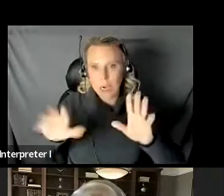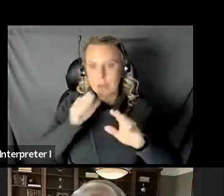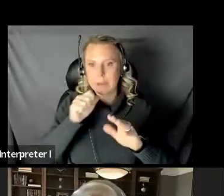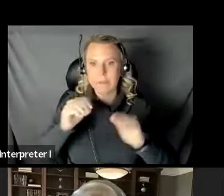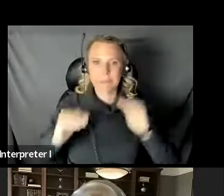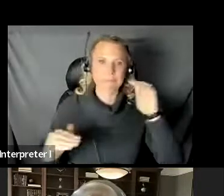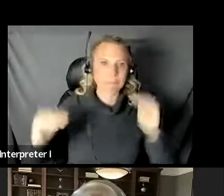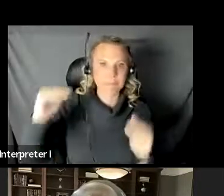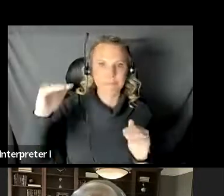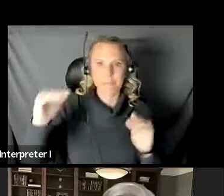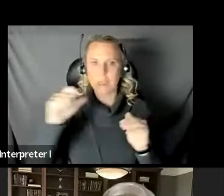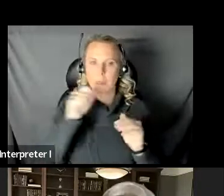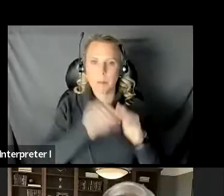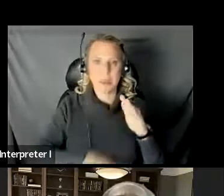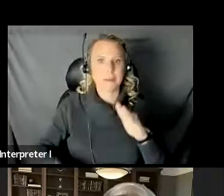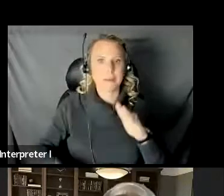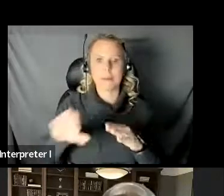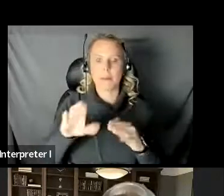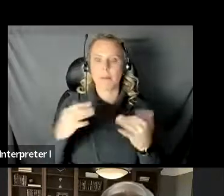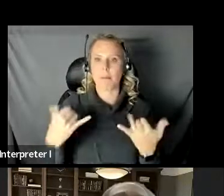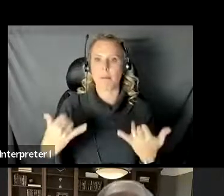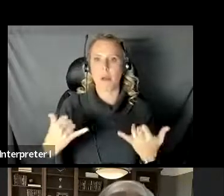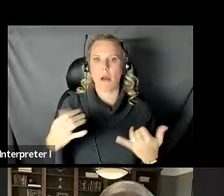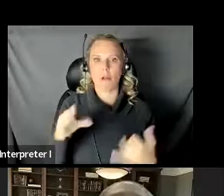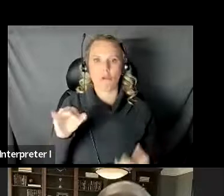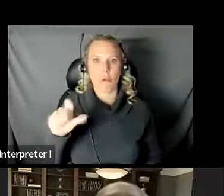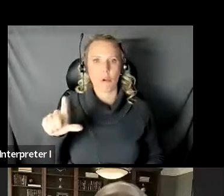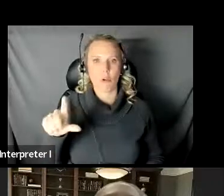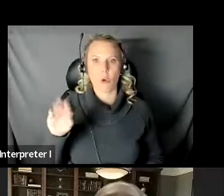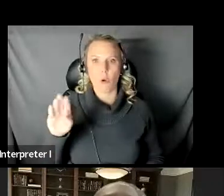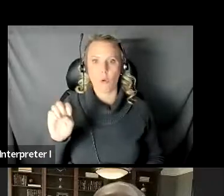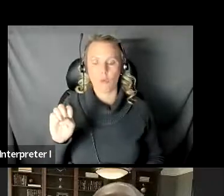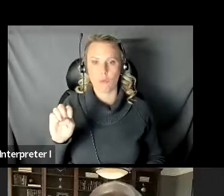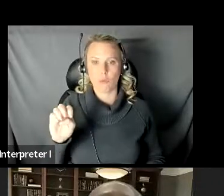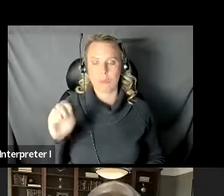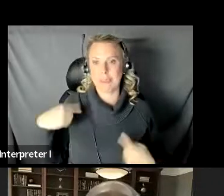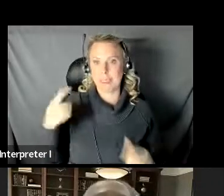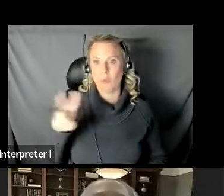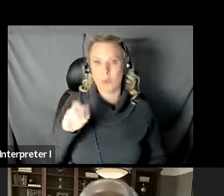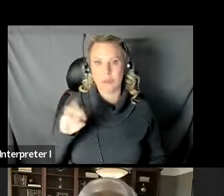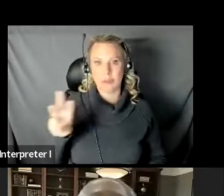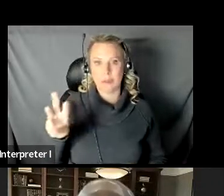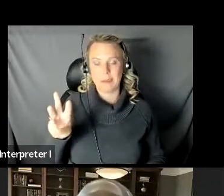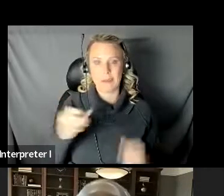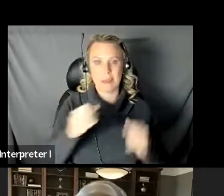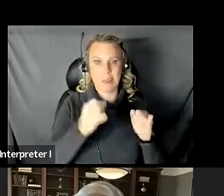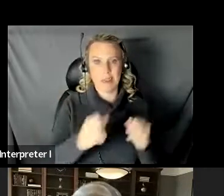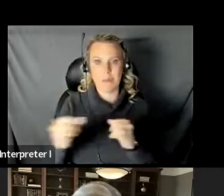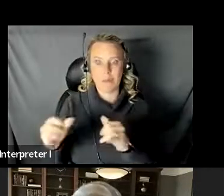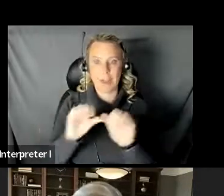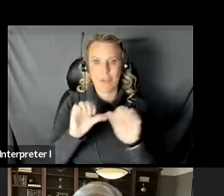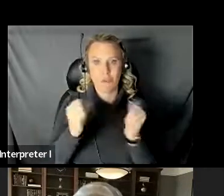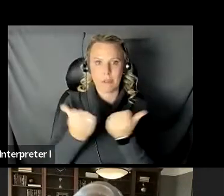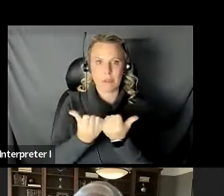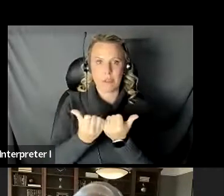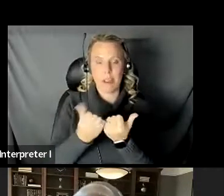proportionality. They're the basis of a modern criminal code. Since 2006, an independent agency, the Criminal Code Reform Commission, and its